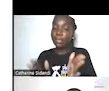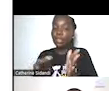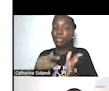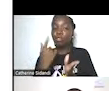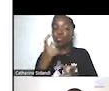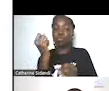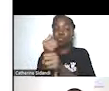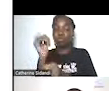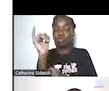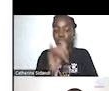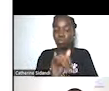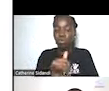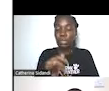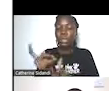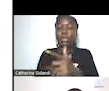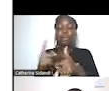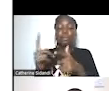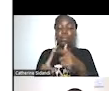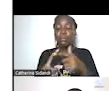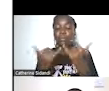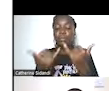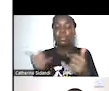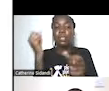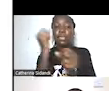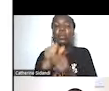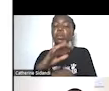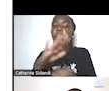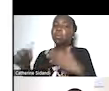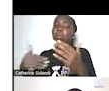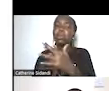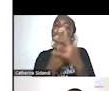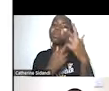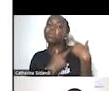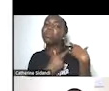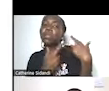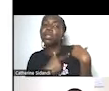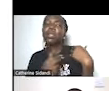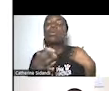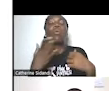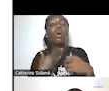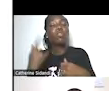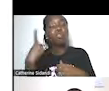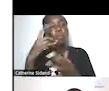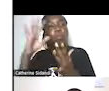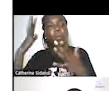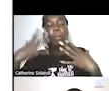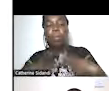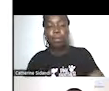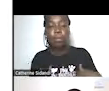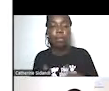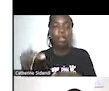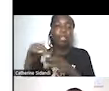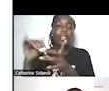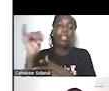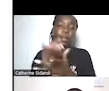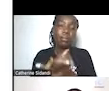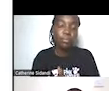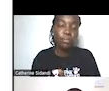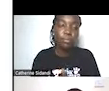becoming a skill that needed for every role. So we need more people to be skilled in this line. Data that